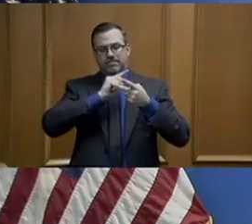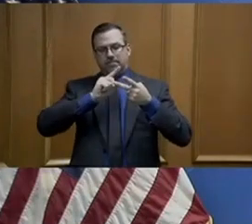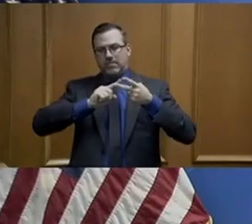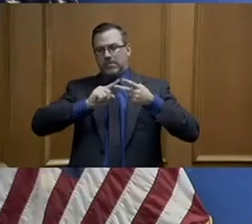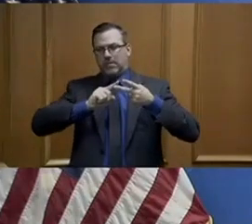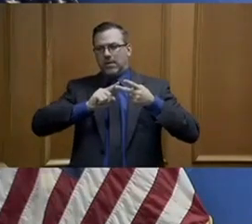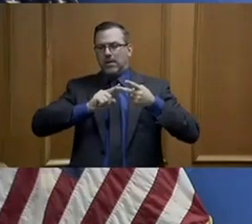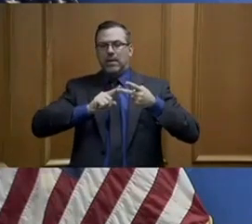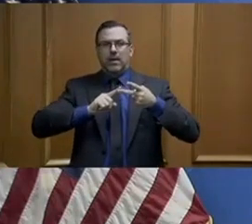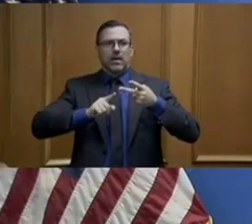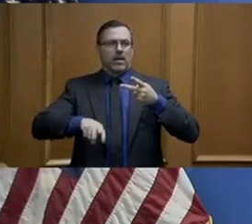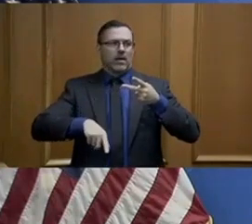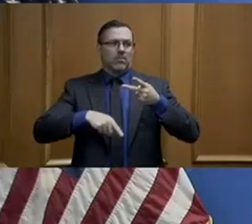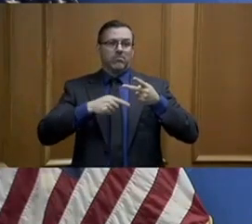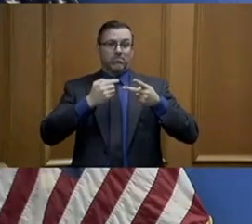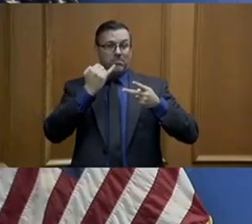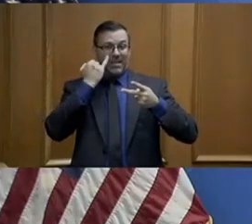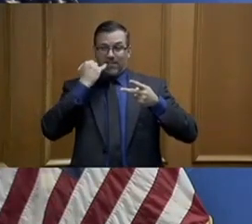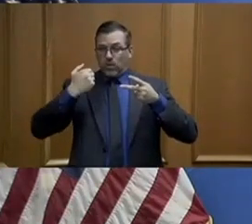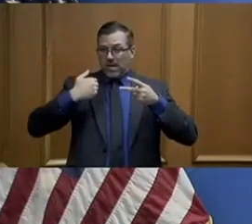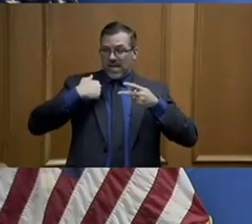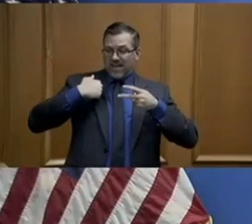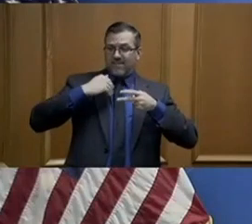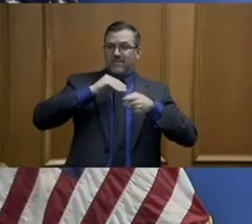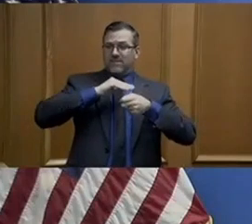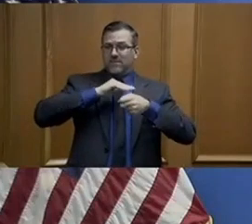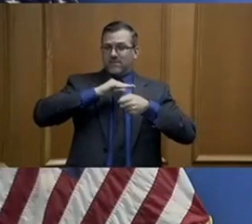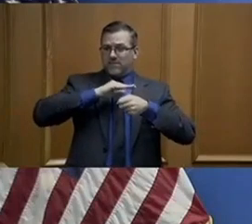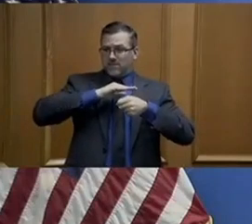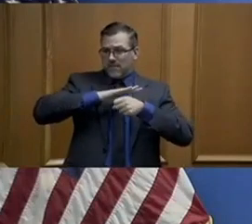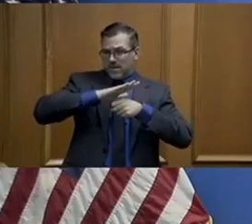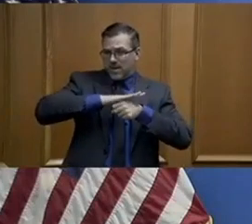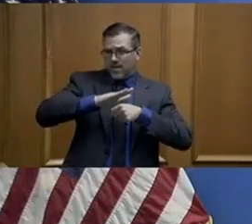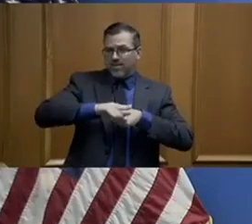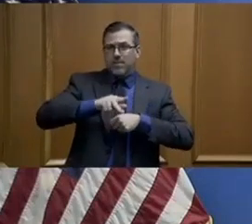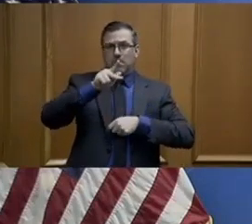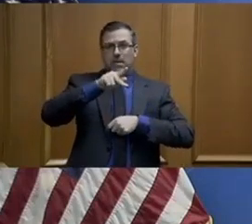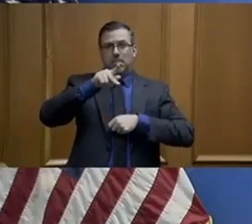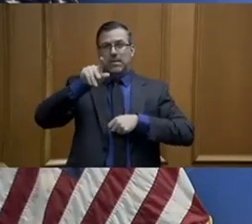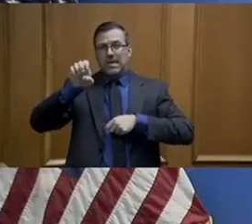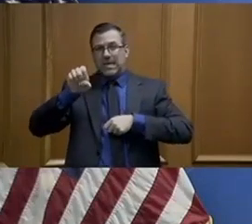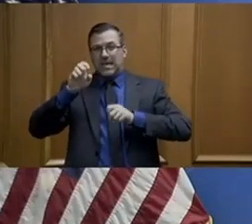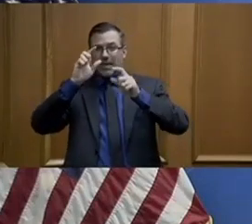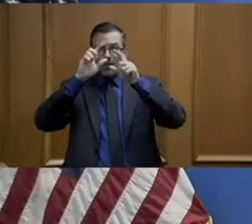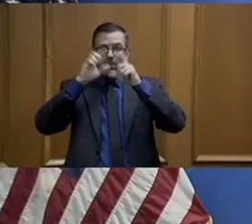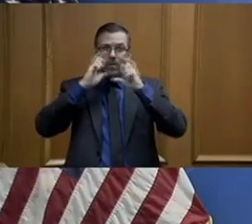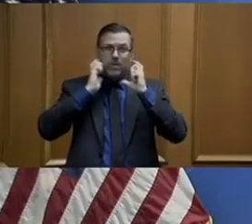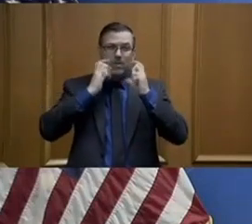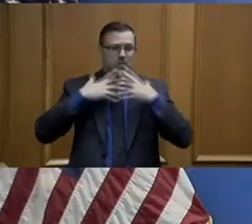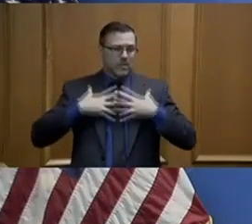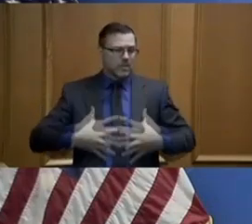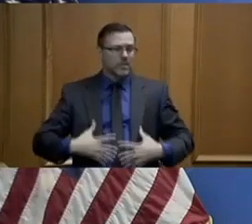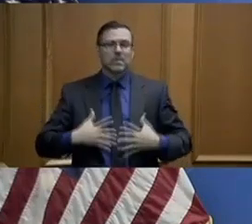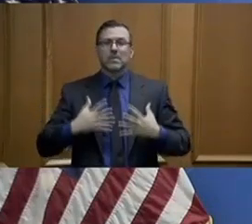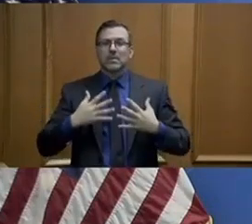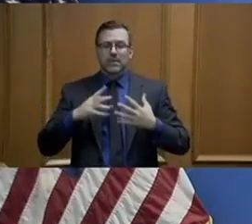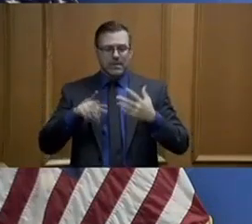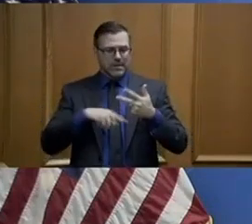have sufficient capacity in our personal protective equipment and hospitalization